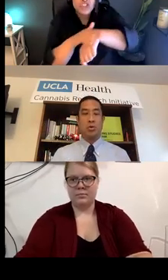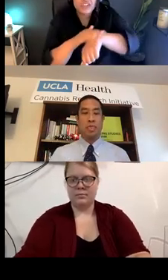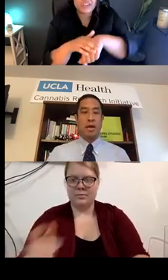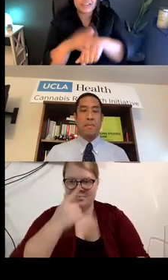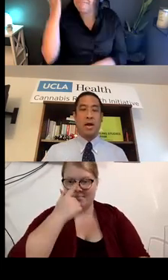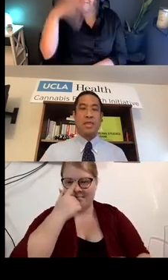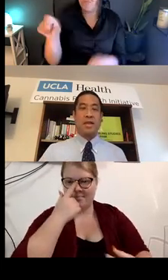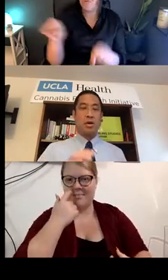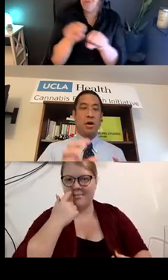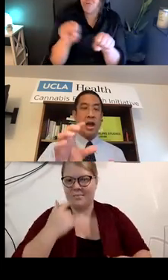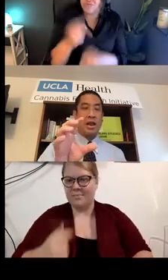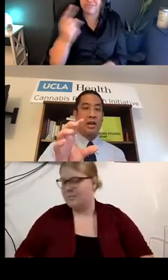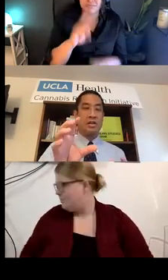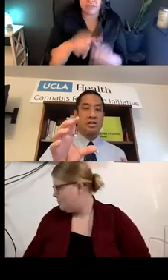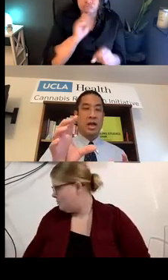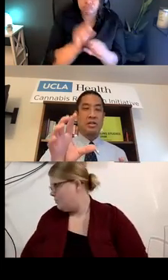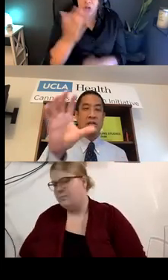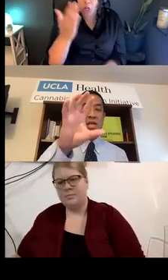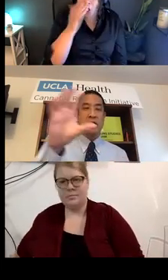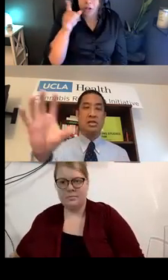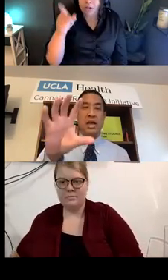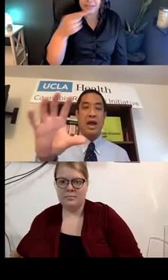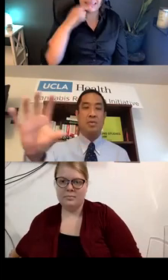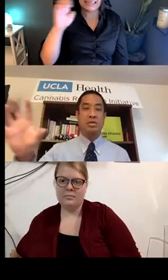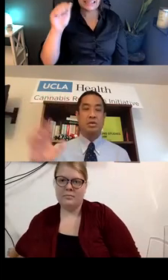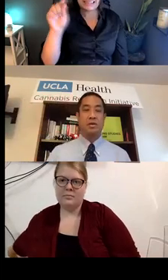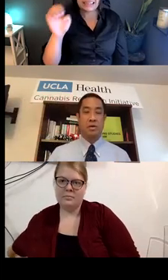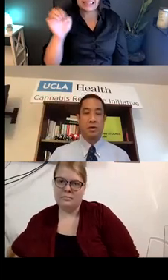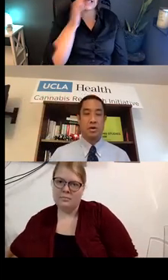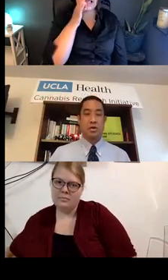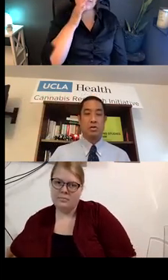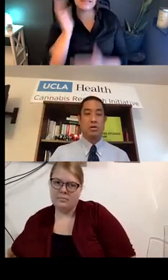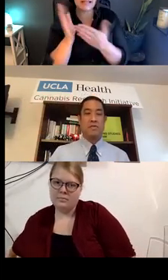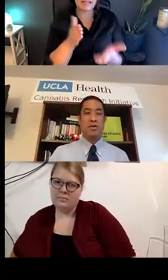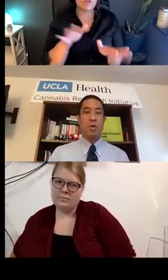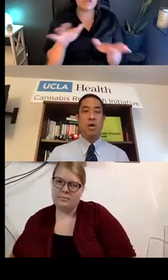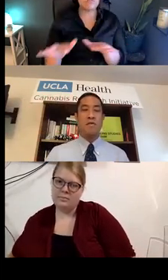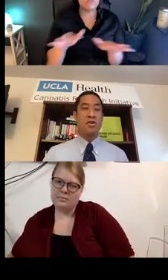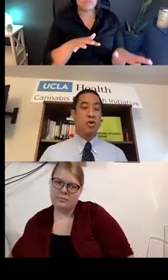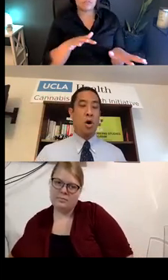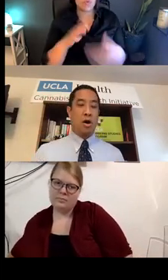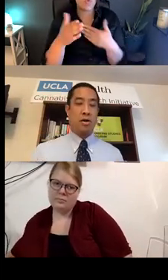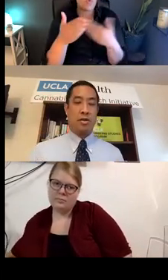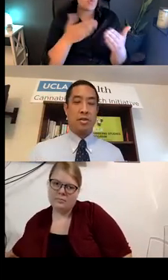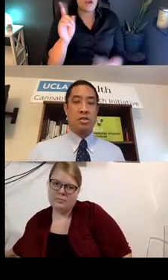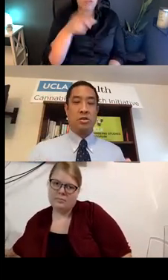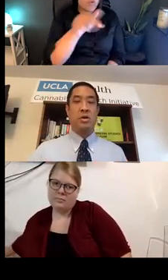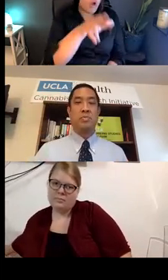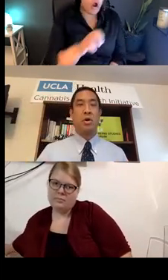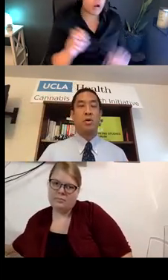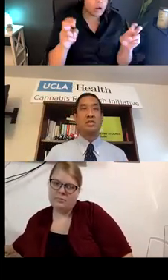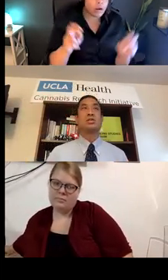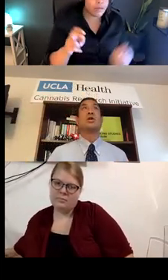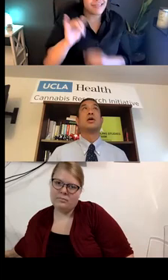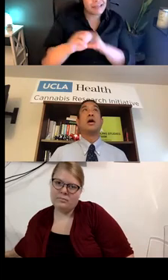shoe. But if you look at it, it says ease, cannabis delivered, delivered wherever you are. This is a